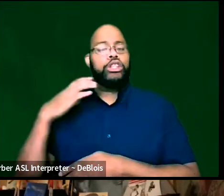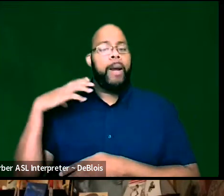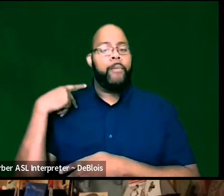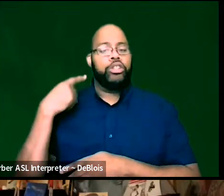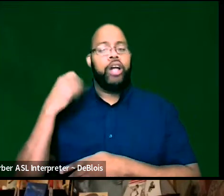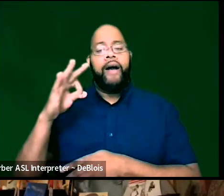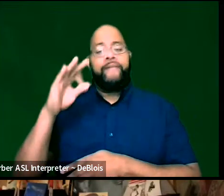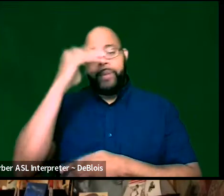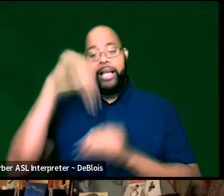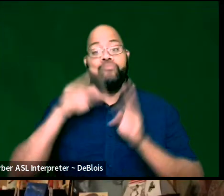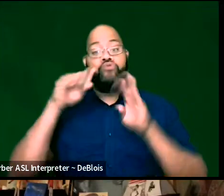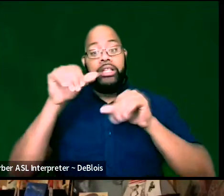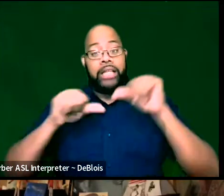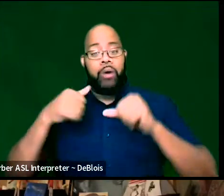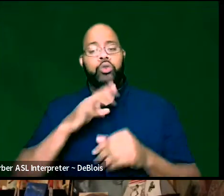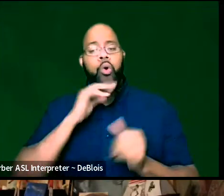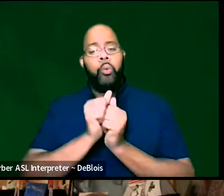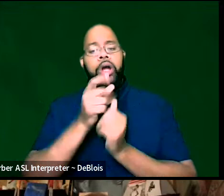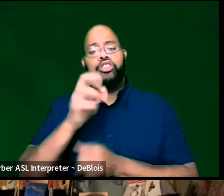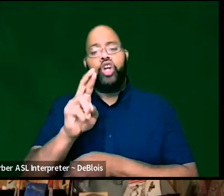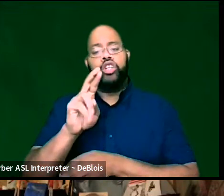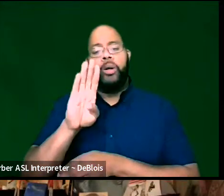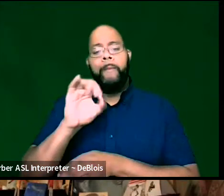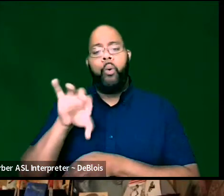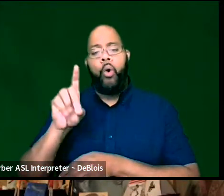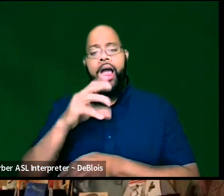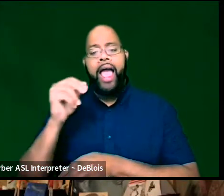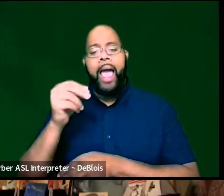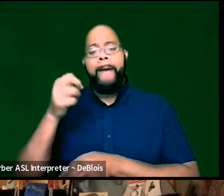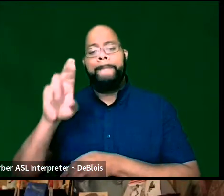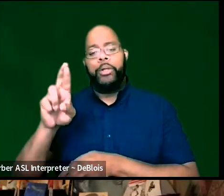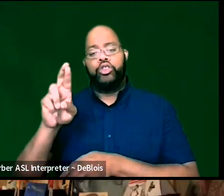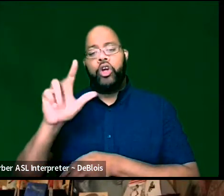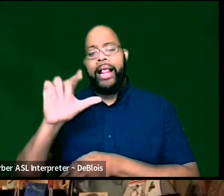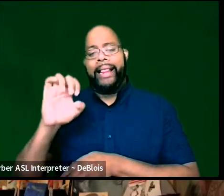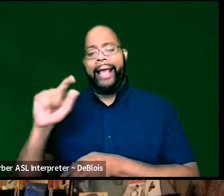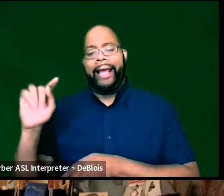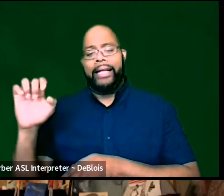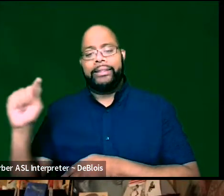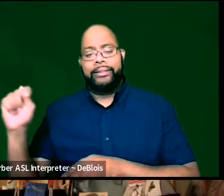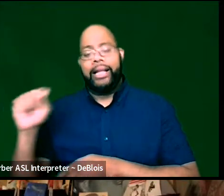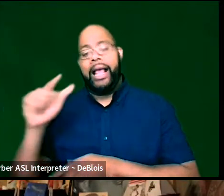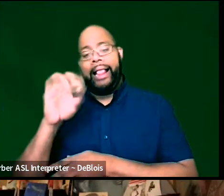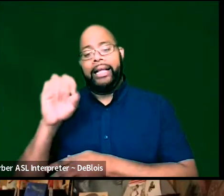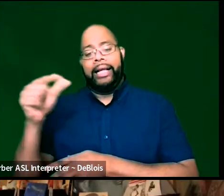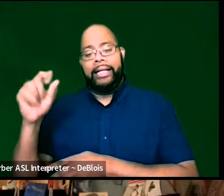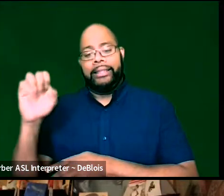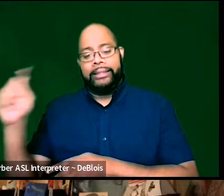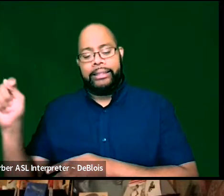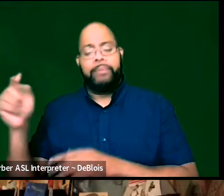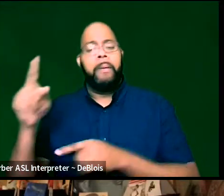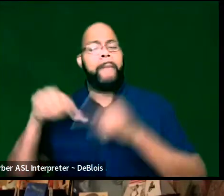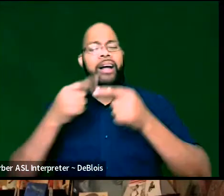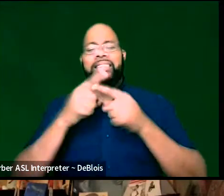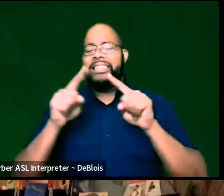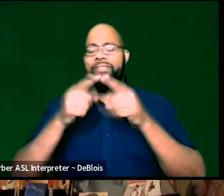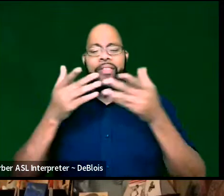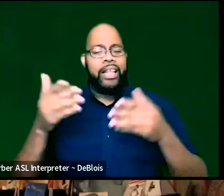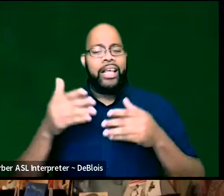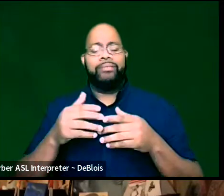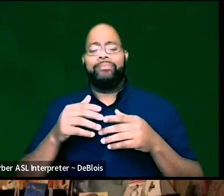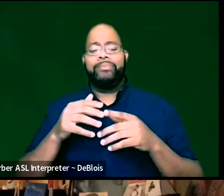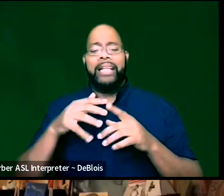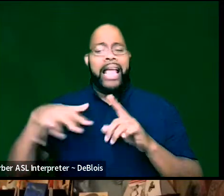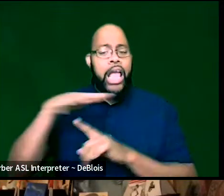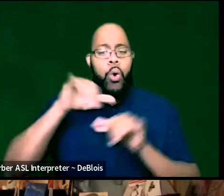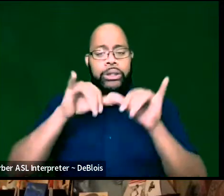We are talking with Dr. Kandis Boyd and Mr. Vince Leggett about a variety of things, coastal ecosystems,